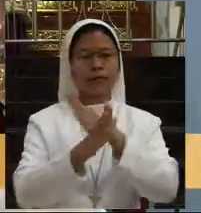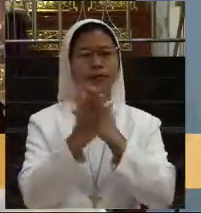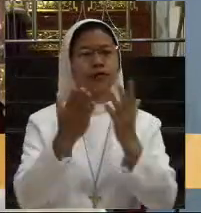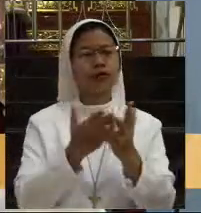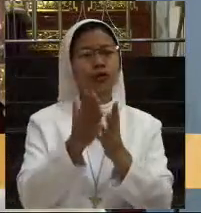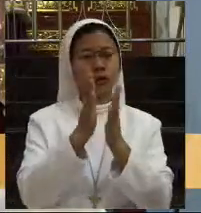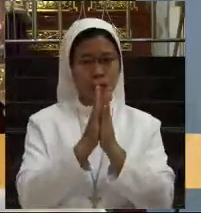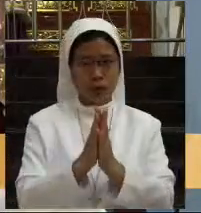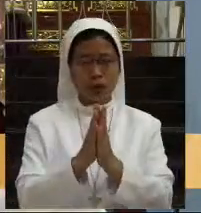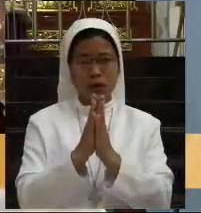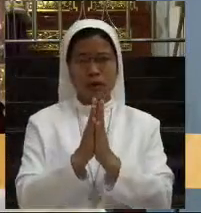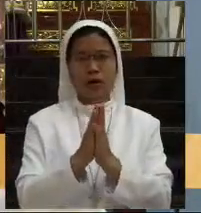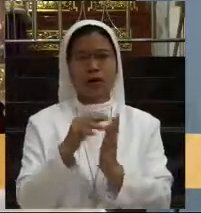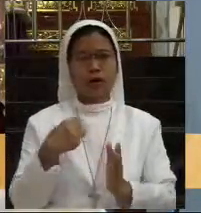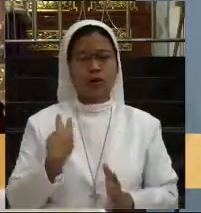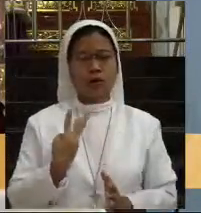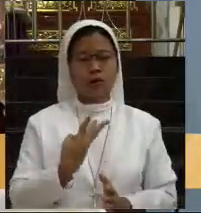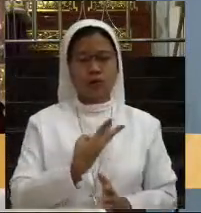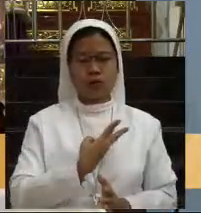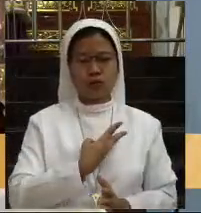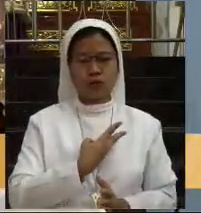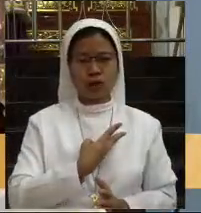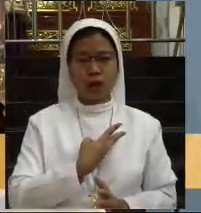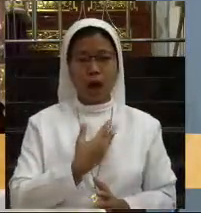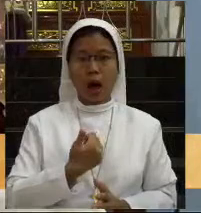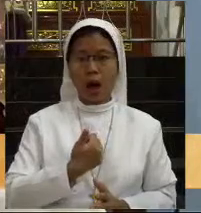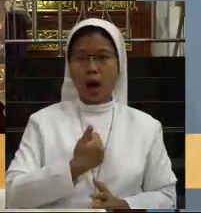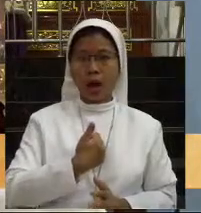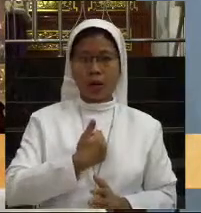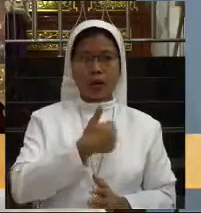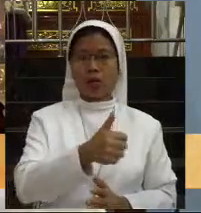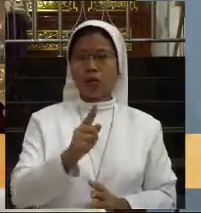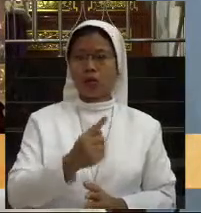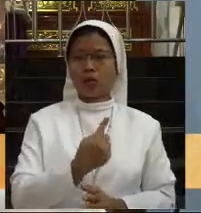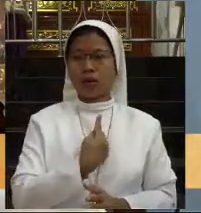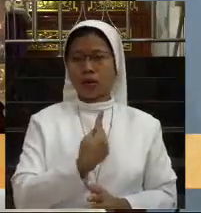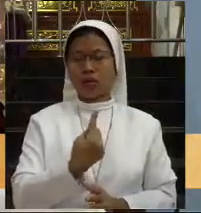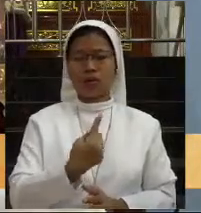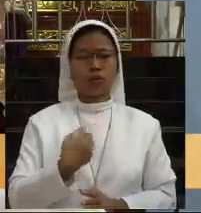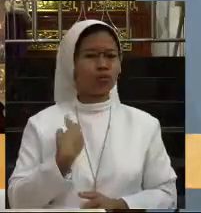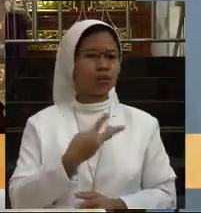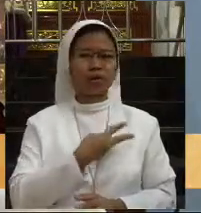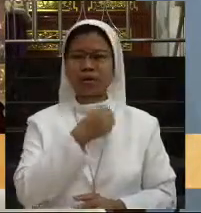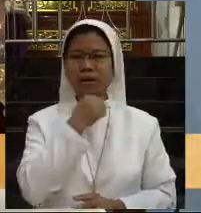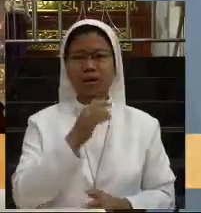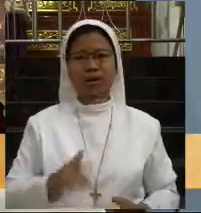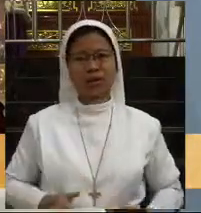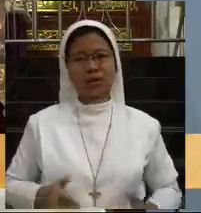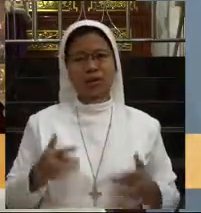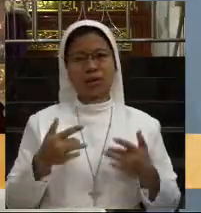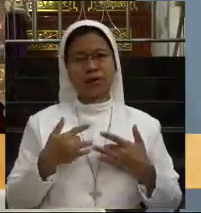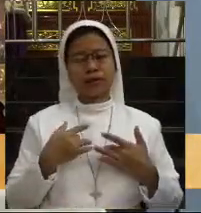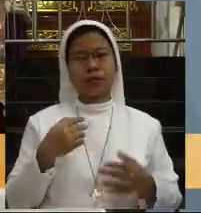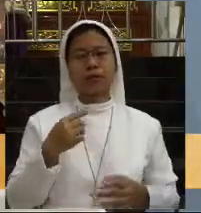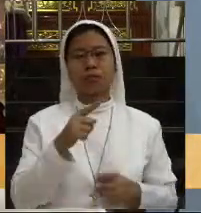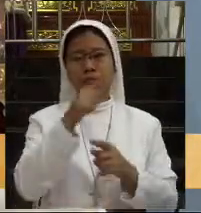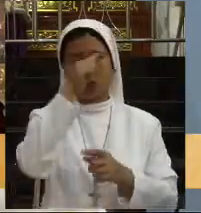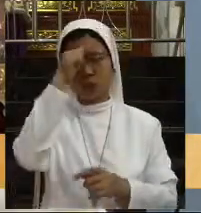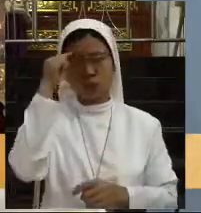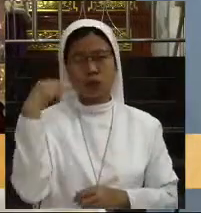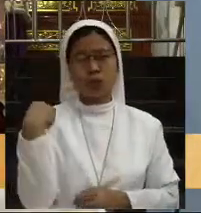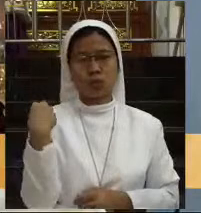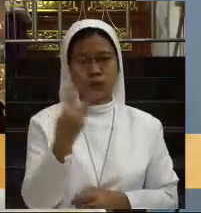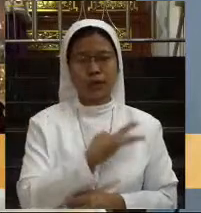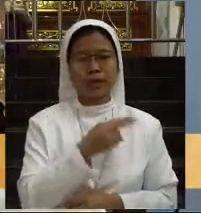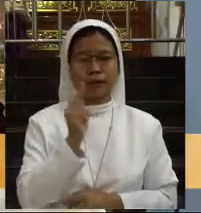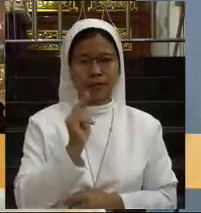recognize that on our own, we cannot survive spiritually, even materially or physically. We